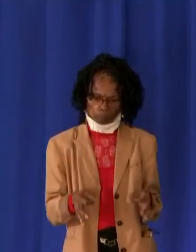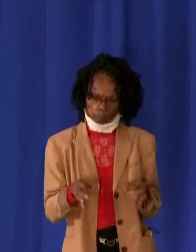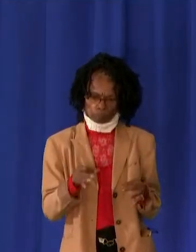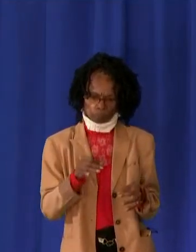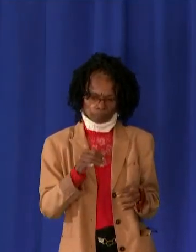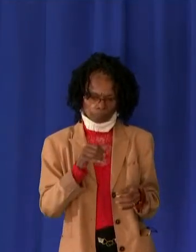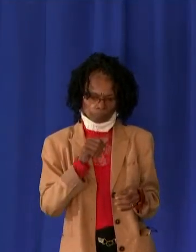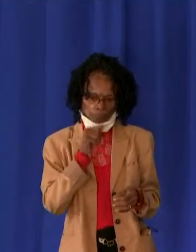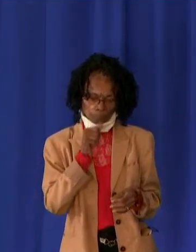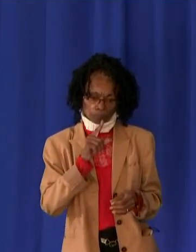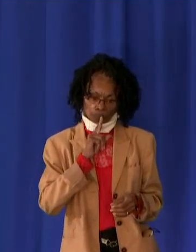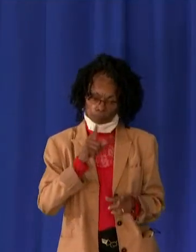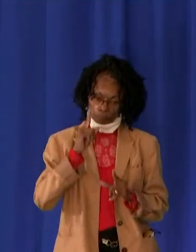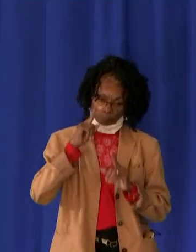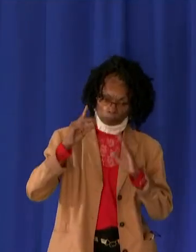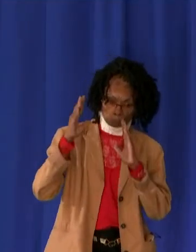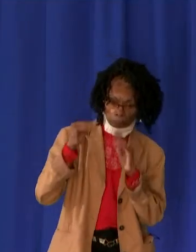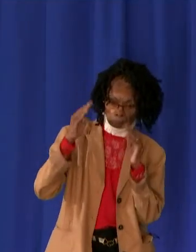unpredictable?